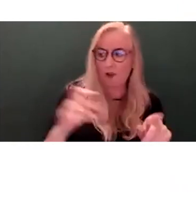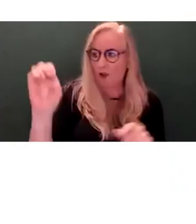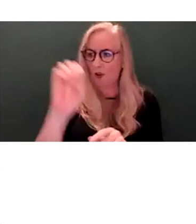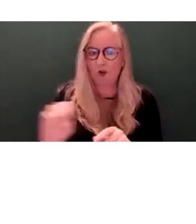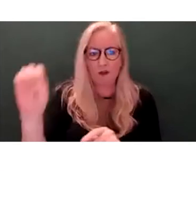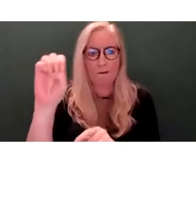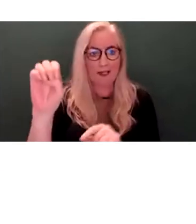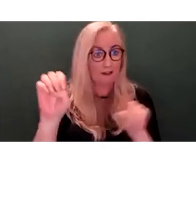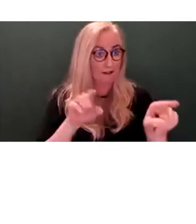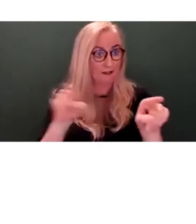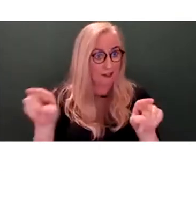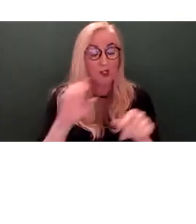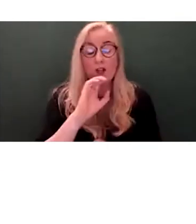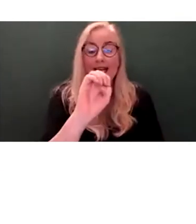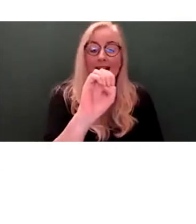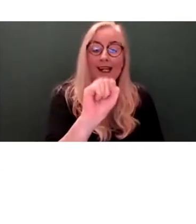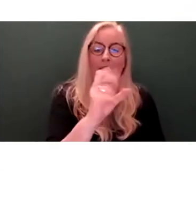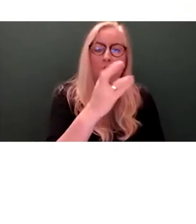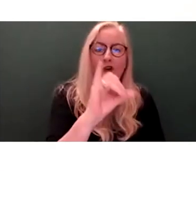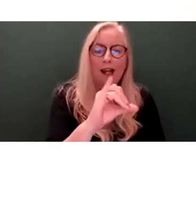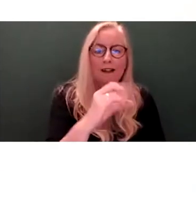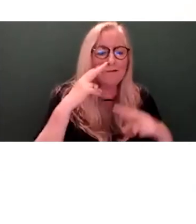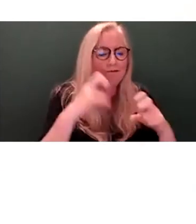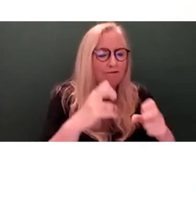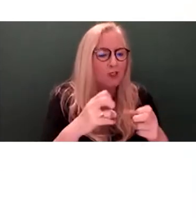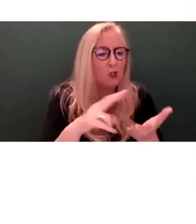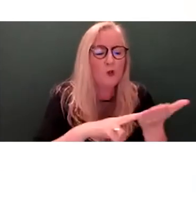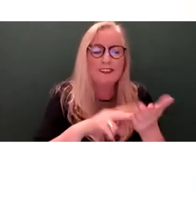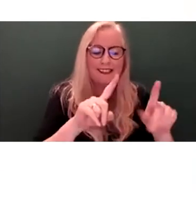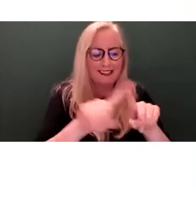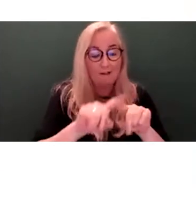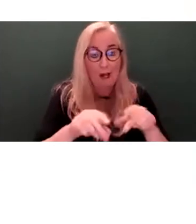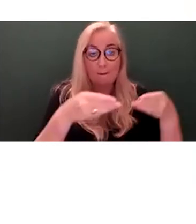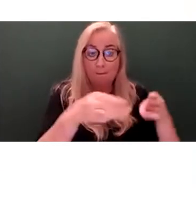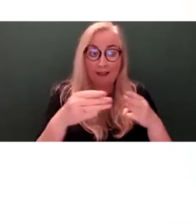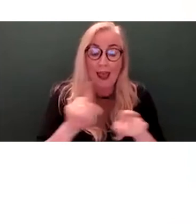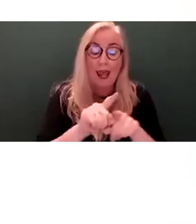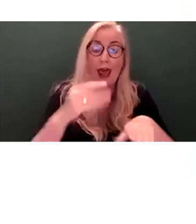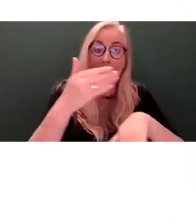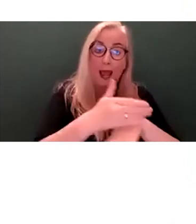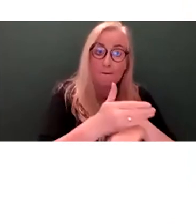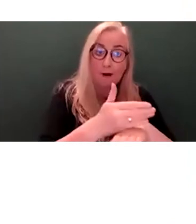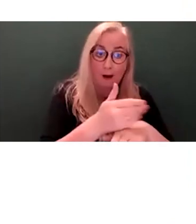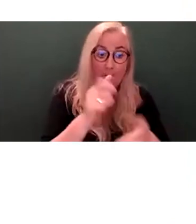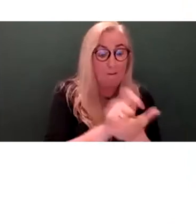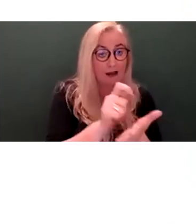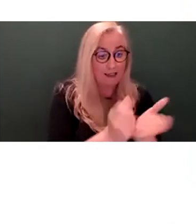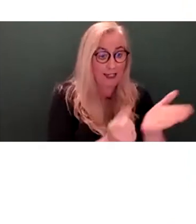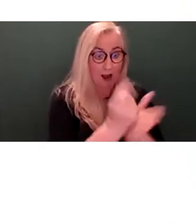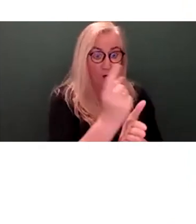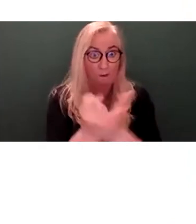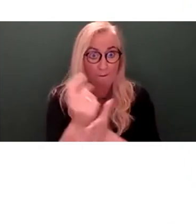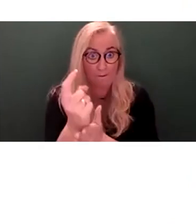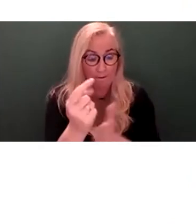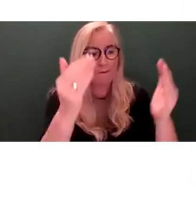context. The ESRI analyse uses a mix of methods to analyse labour market outcomes for persons with disabilities